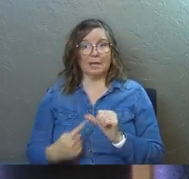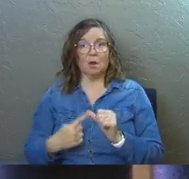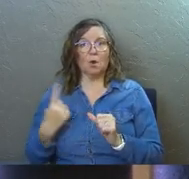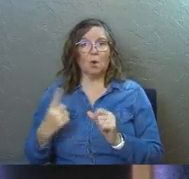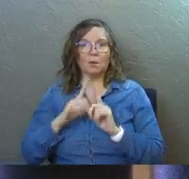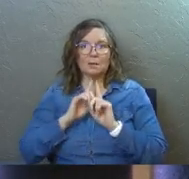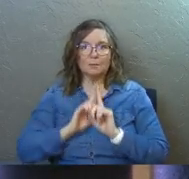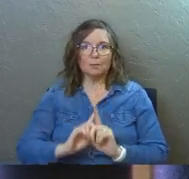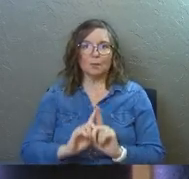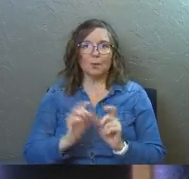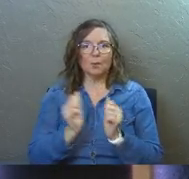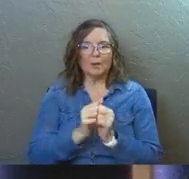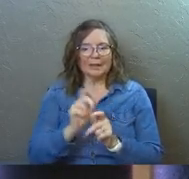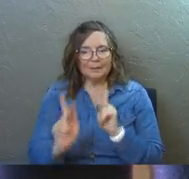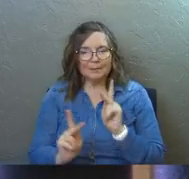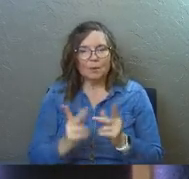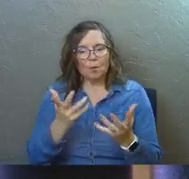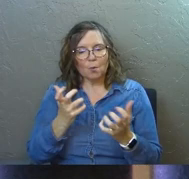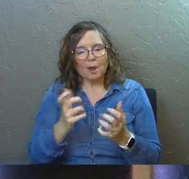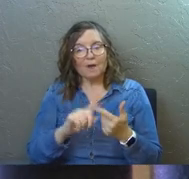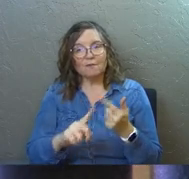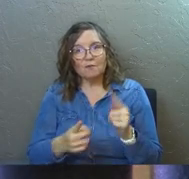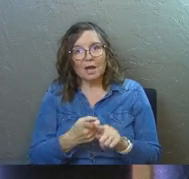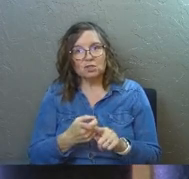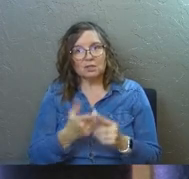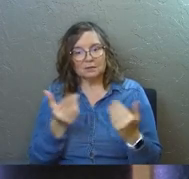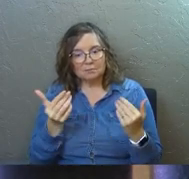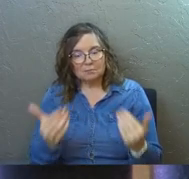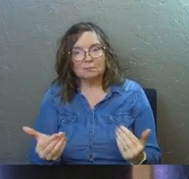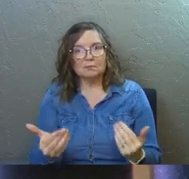to be present with his people. He wants friendship.